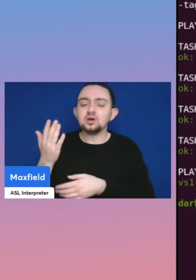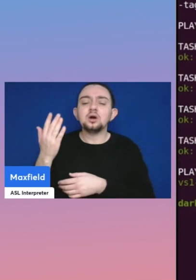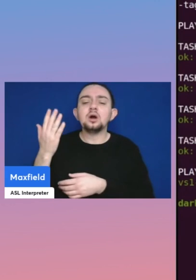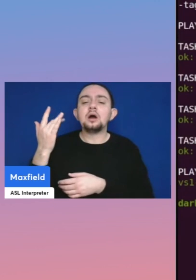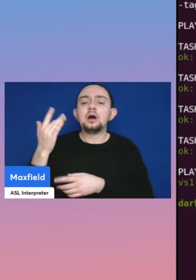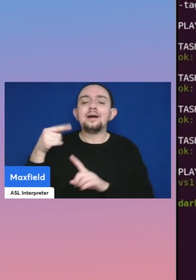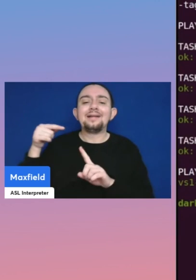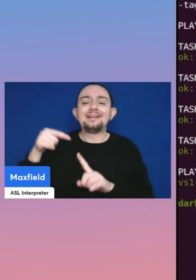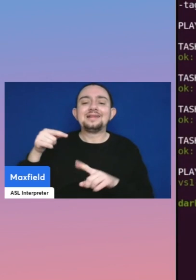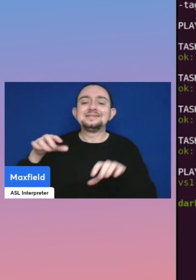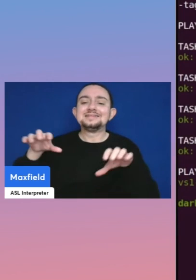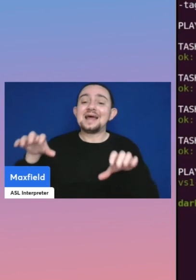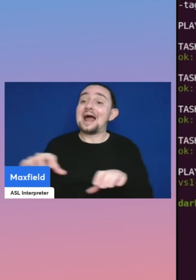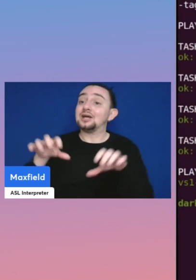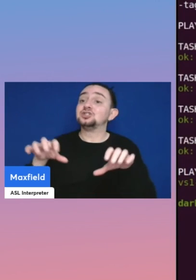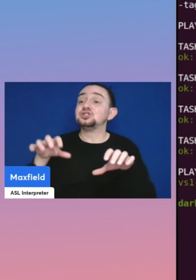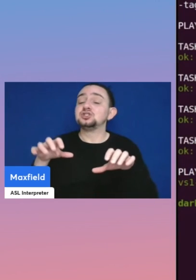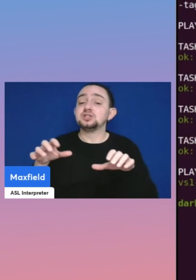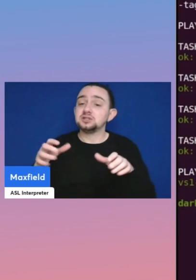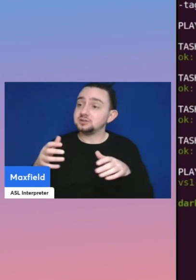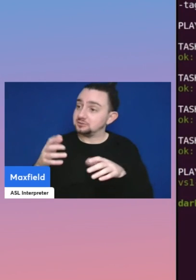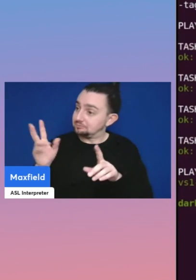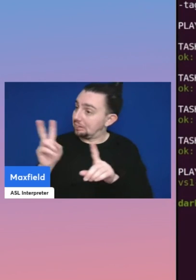take upon the whole cluster.